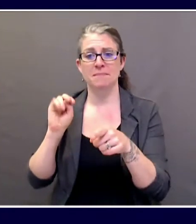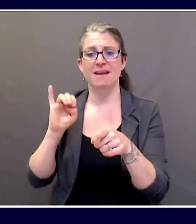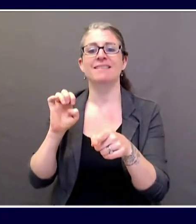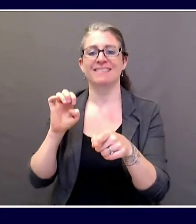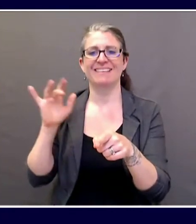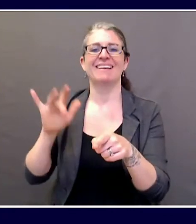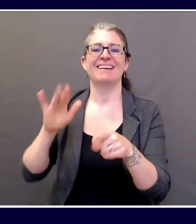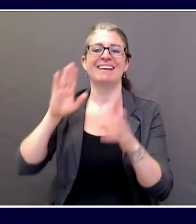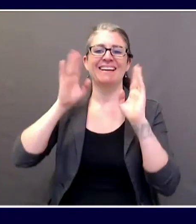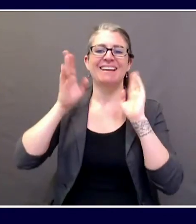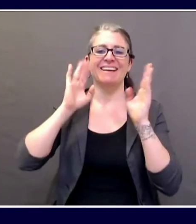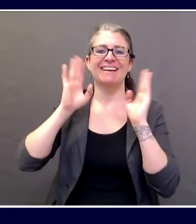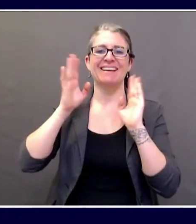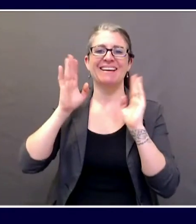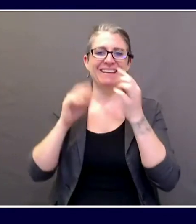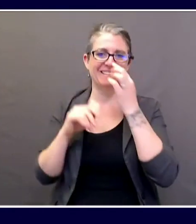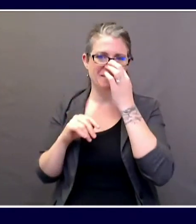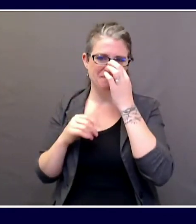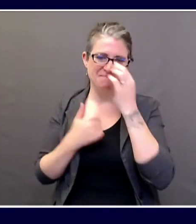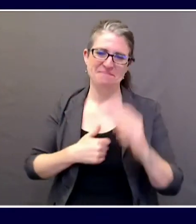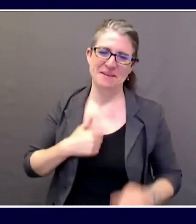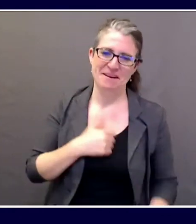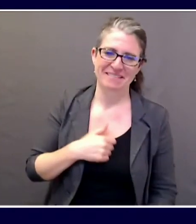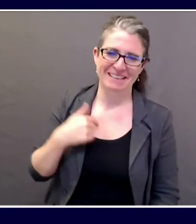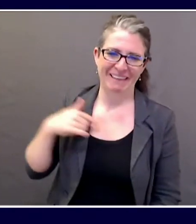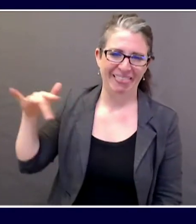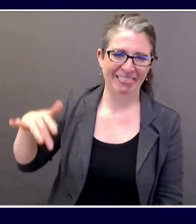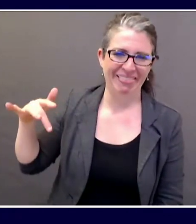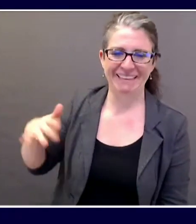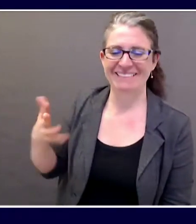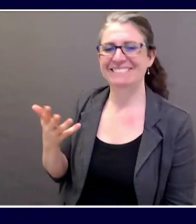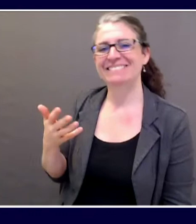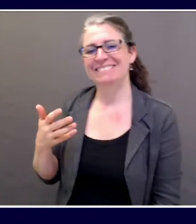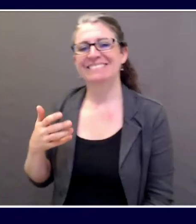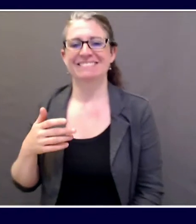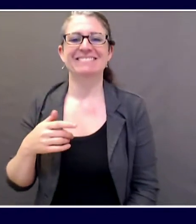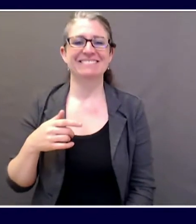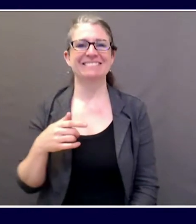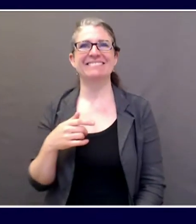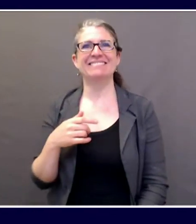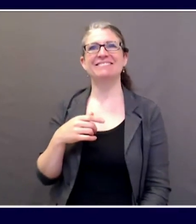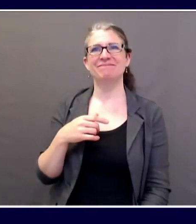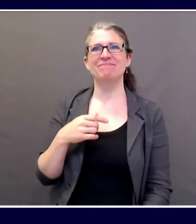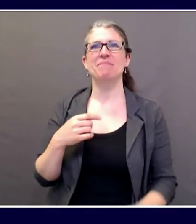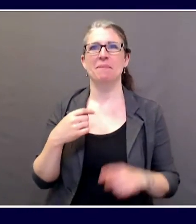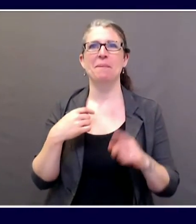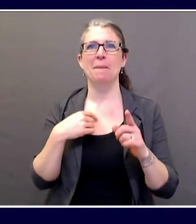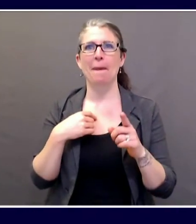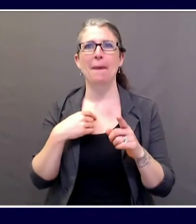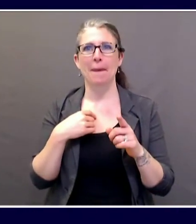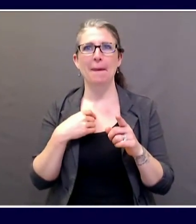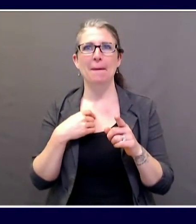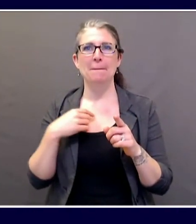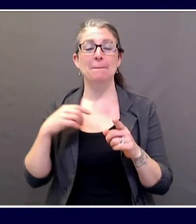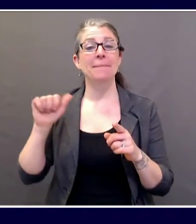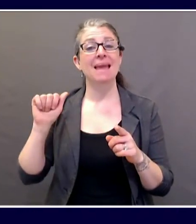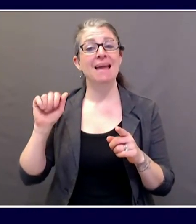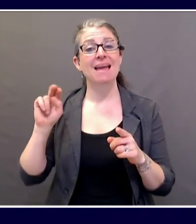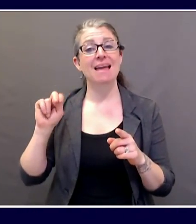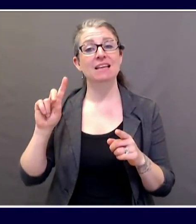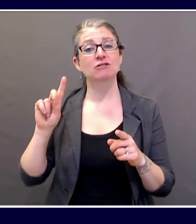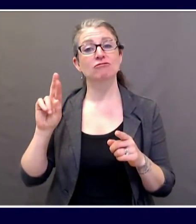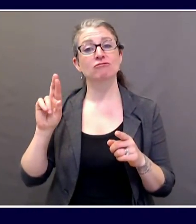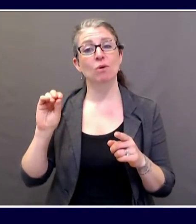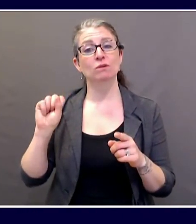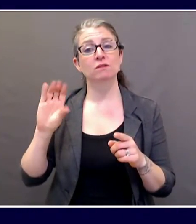I apologize, doctor. You mentioned earlier Androscoggin is getting an extra tray of Pfizer. I haven't looked at the numbers. How much is in a